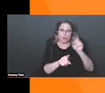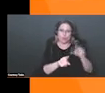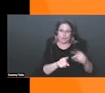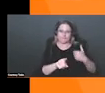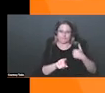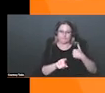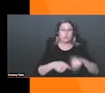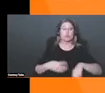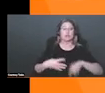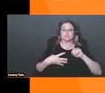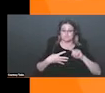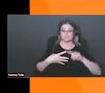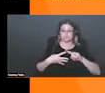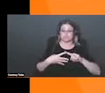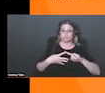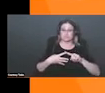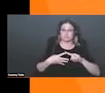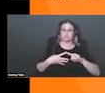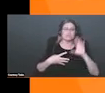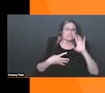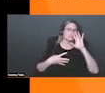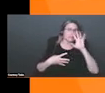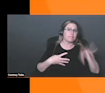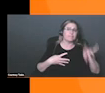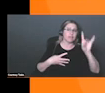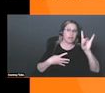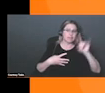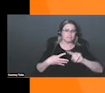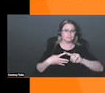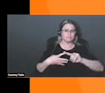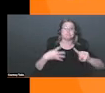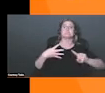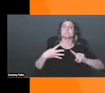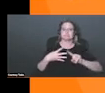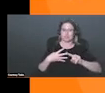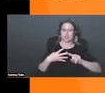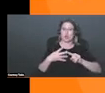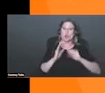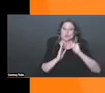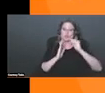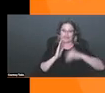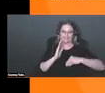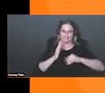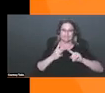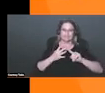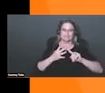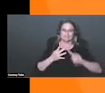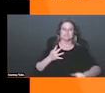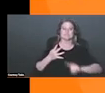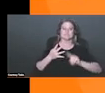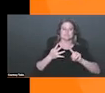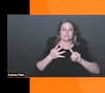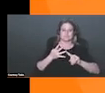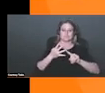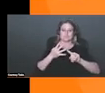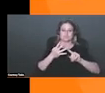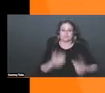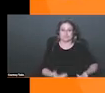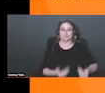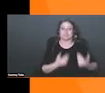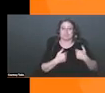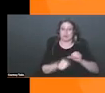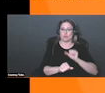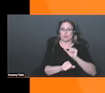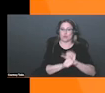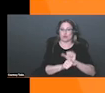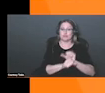step one is finding the grants and RFPs. Step two is writing grants and proposals. Step three is undertaking the work. So